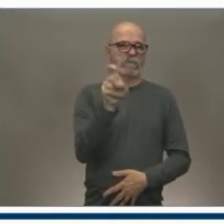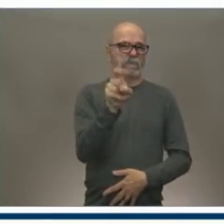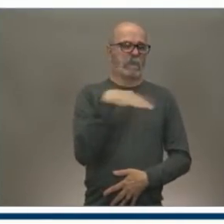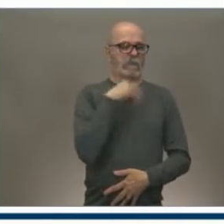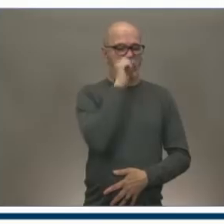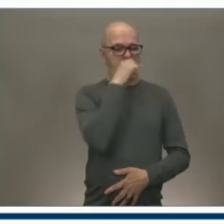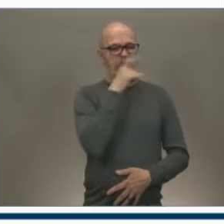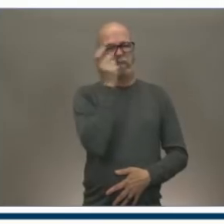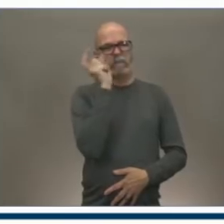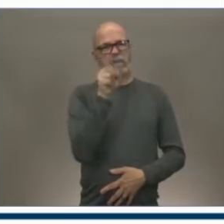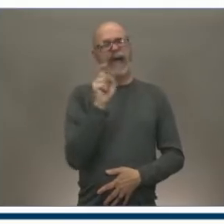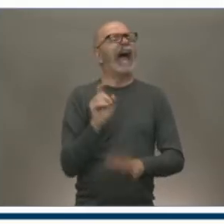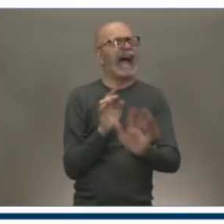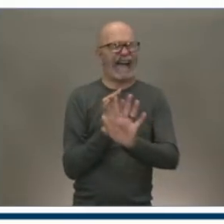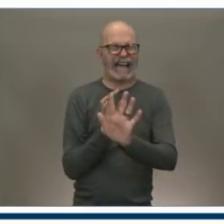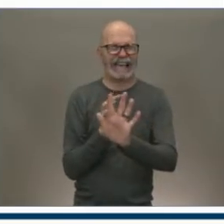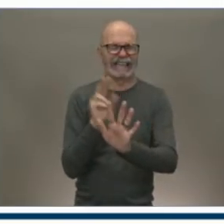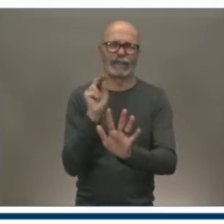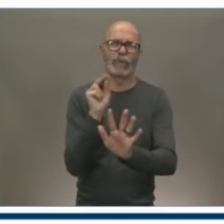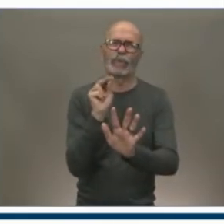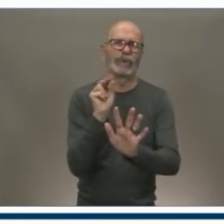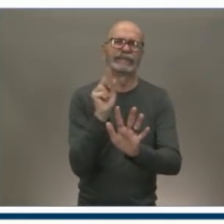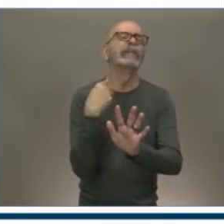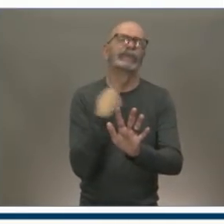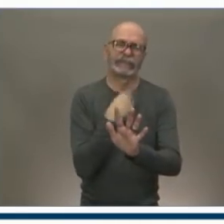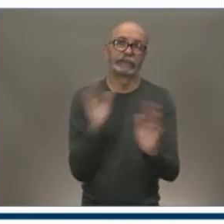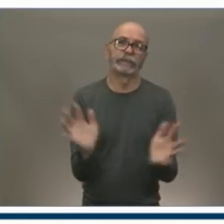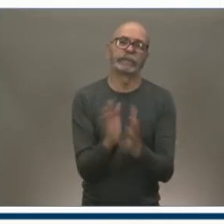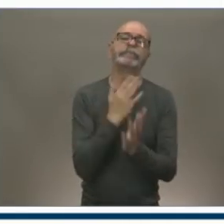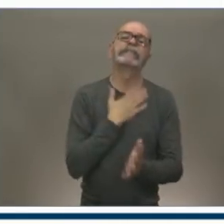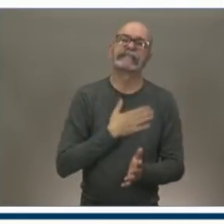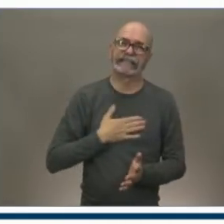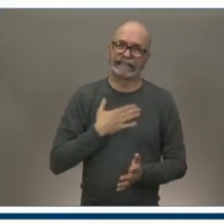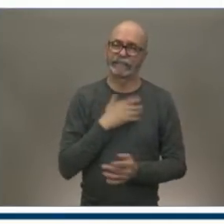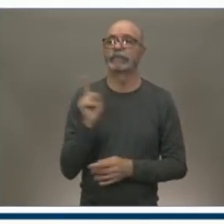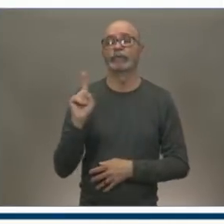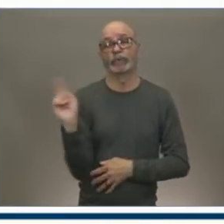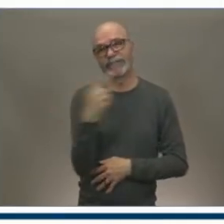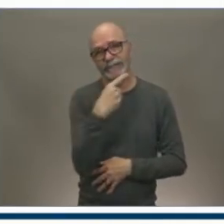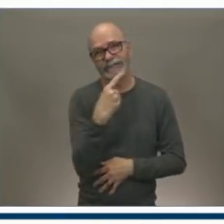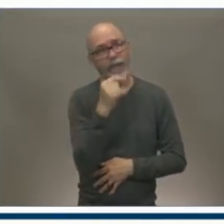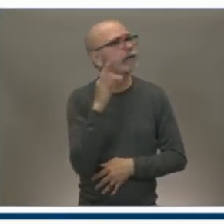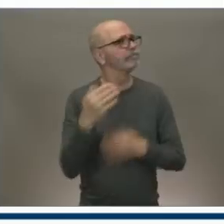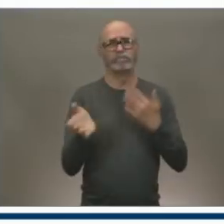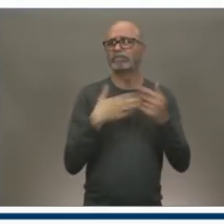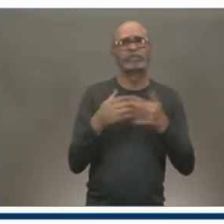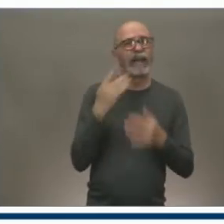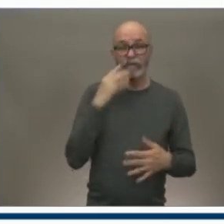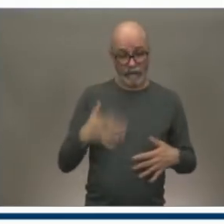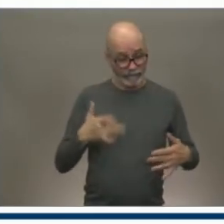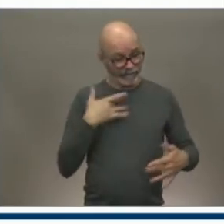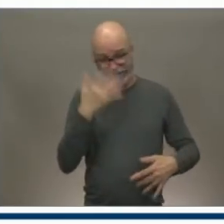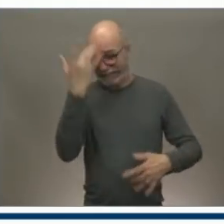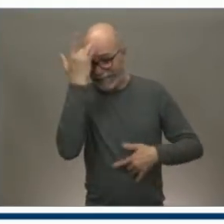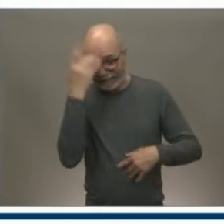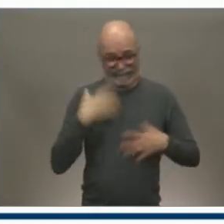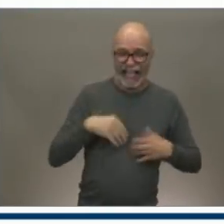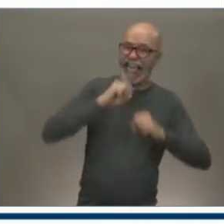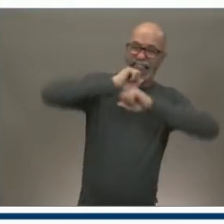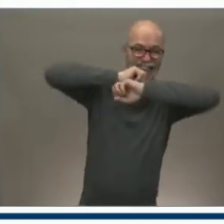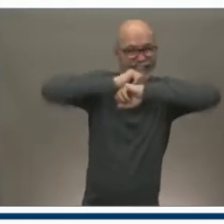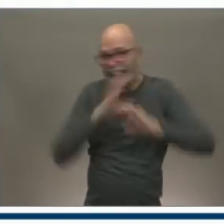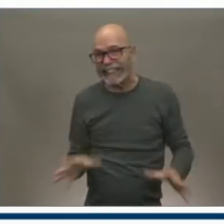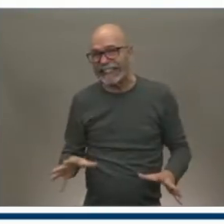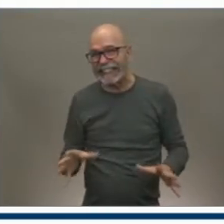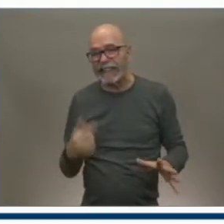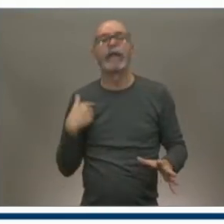tested. Our asymptomatic testing is a key part of how we have been able to achieve the safe level that we're at